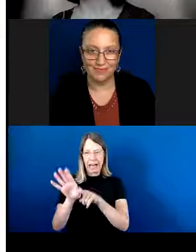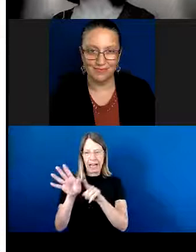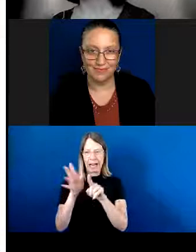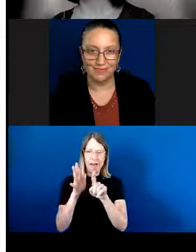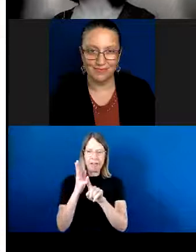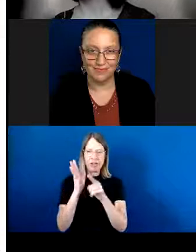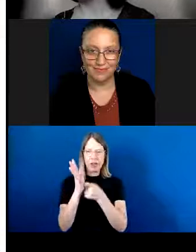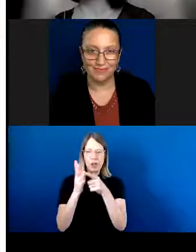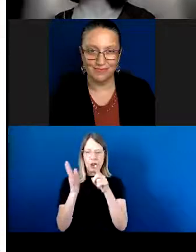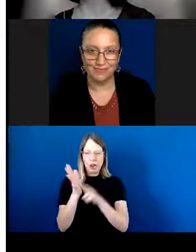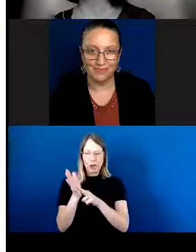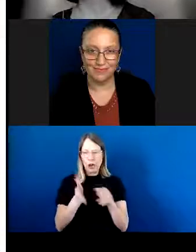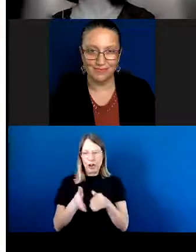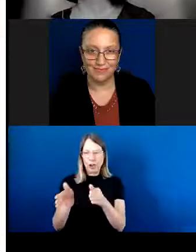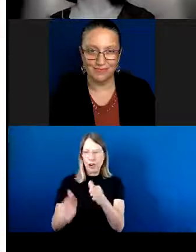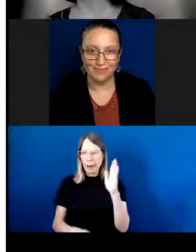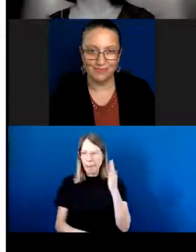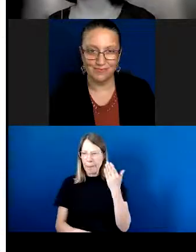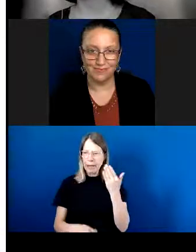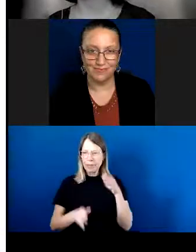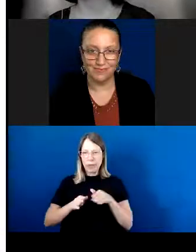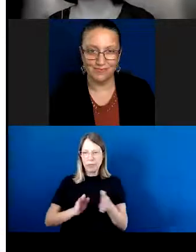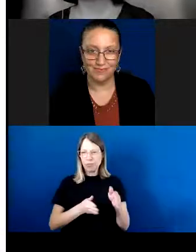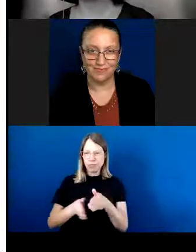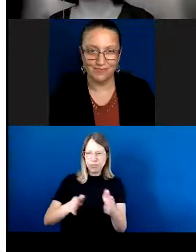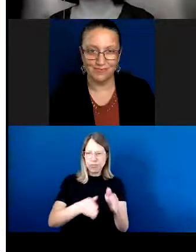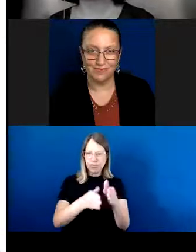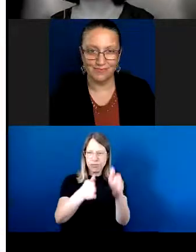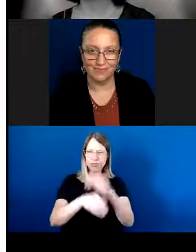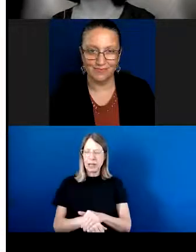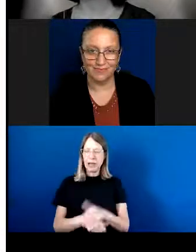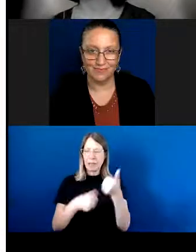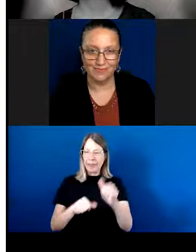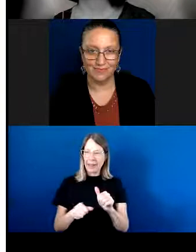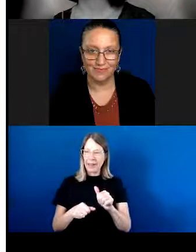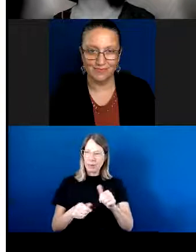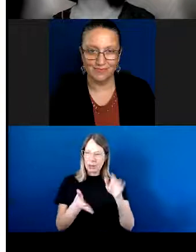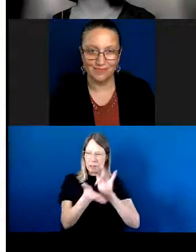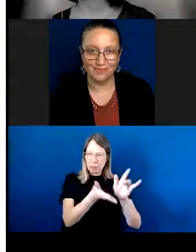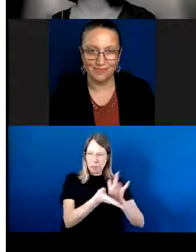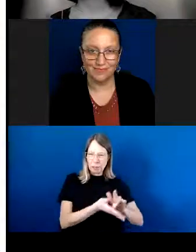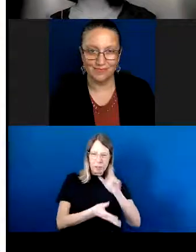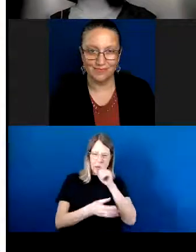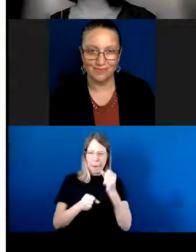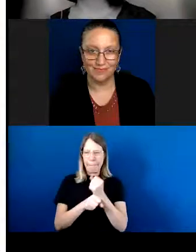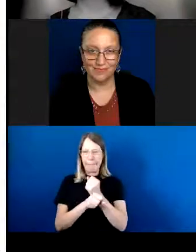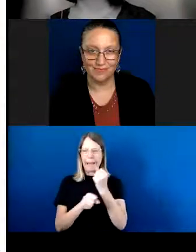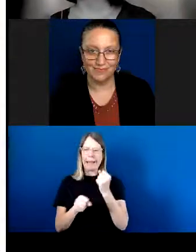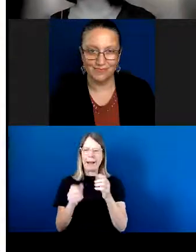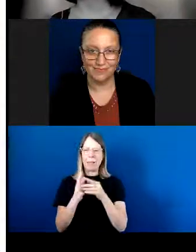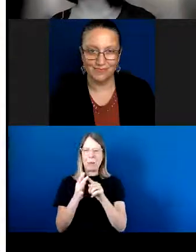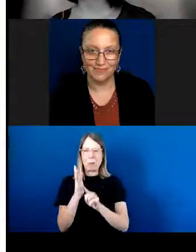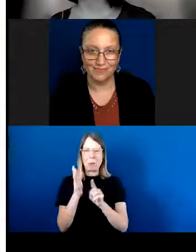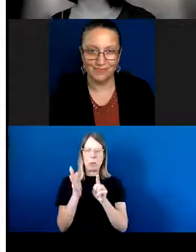into Woolloomooloo Bay, but was partially filled to create William Street in the 1840s. The hills and slopes of